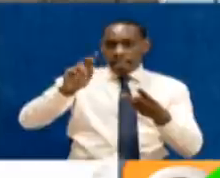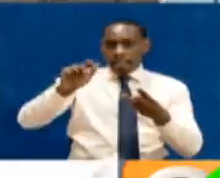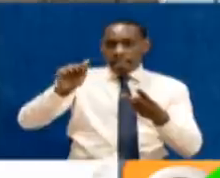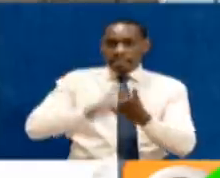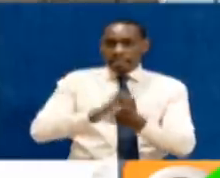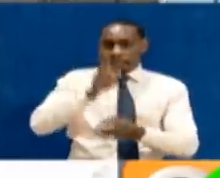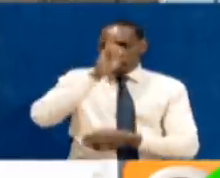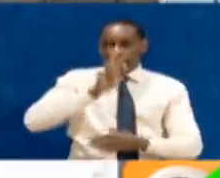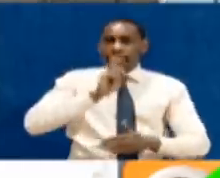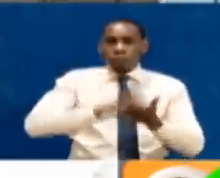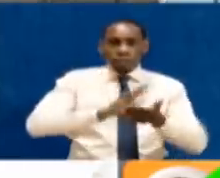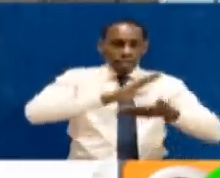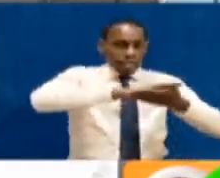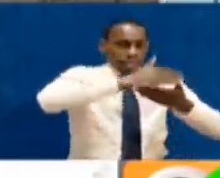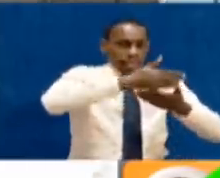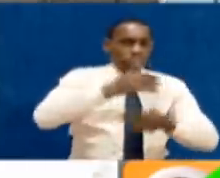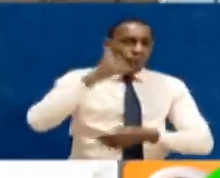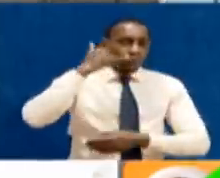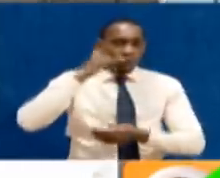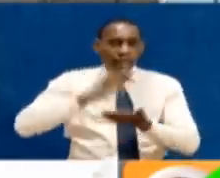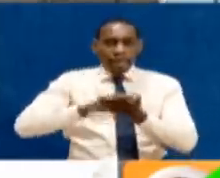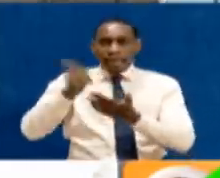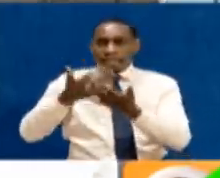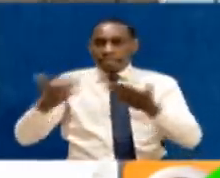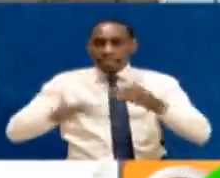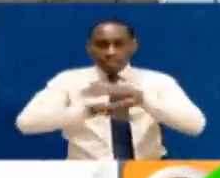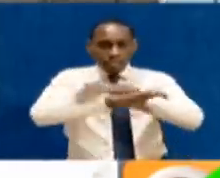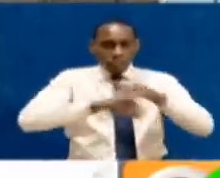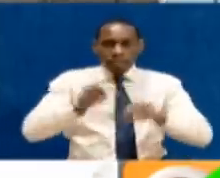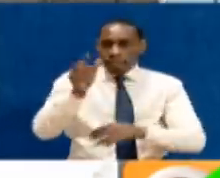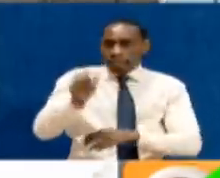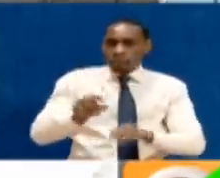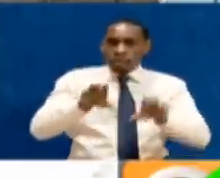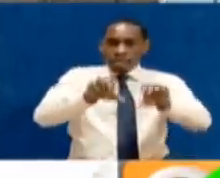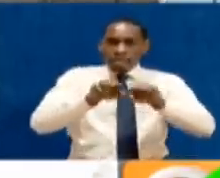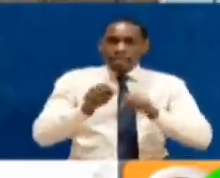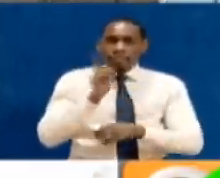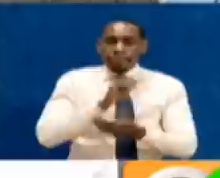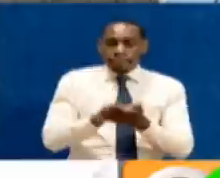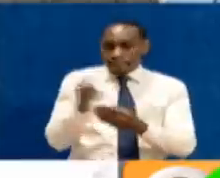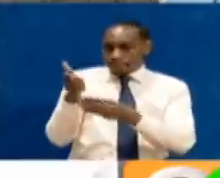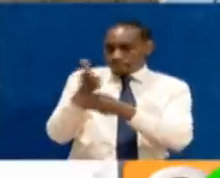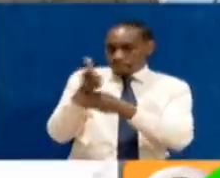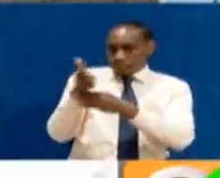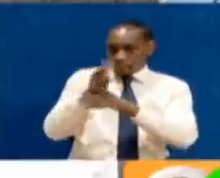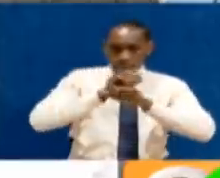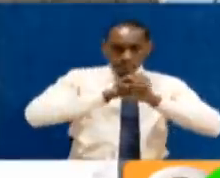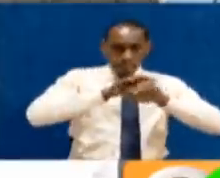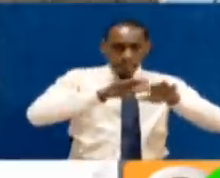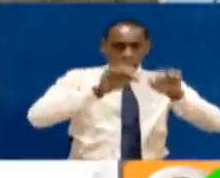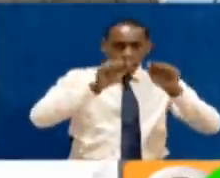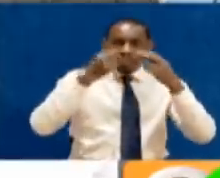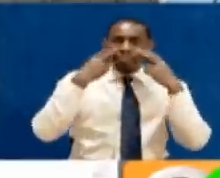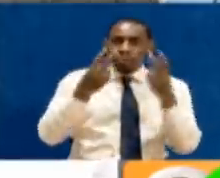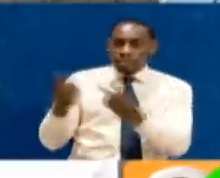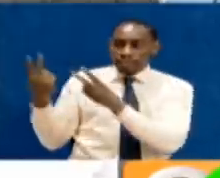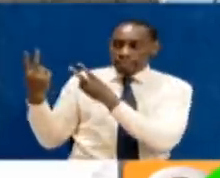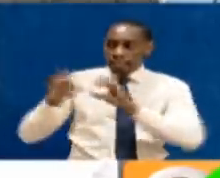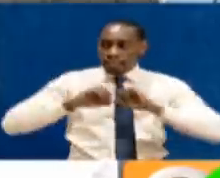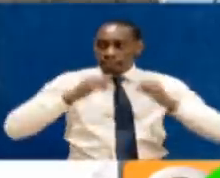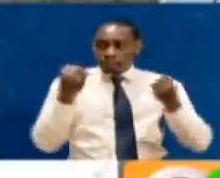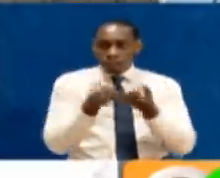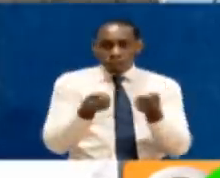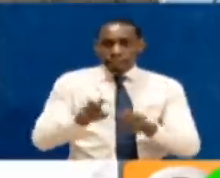a laptop, mobile phone and other items stolen from the man were recovered. In the video that went viral, as you can see on social